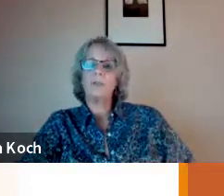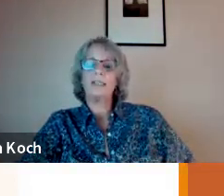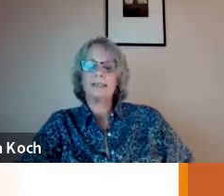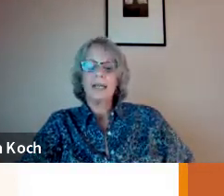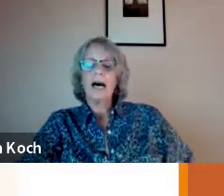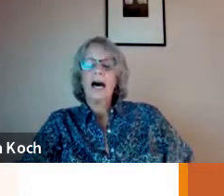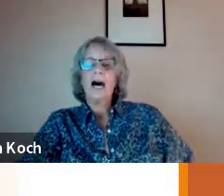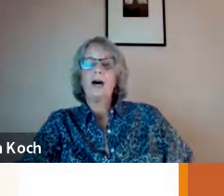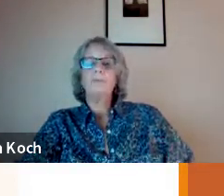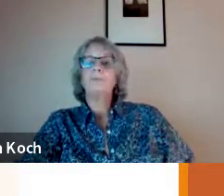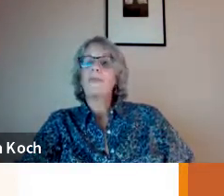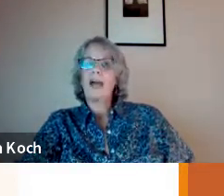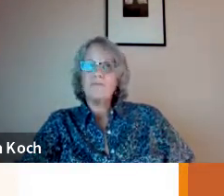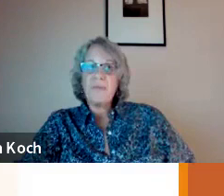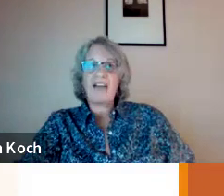share documents.